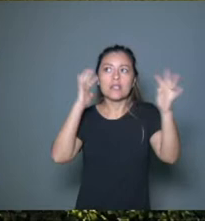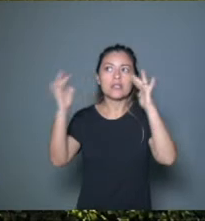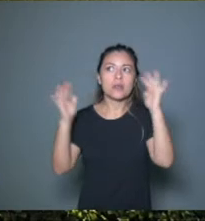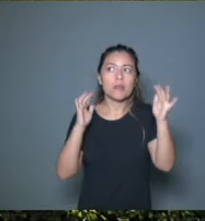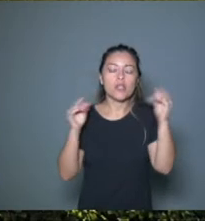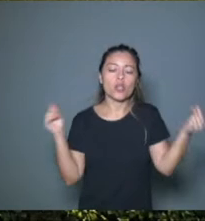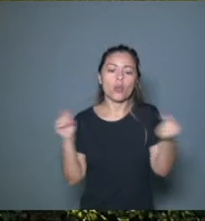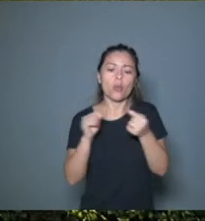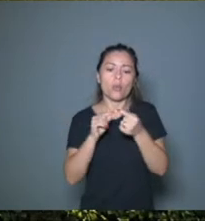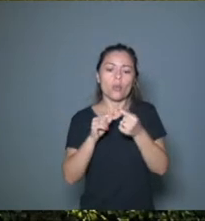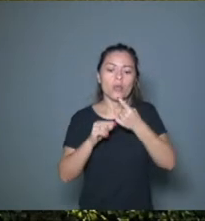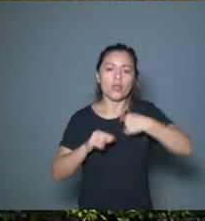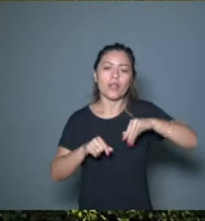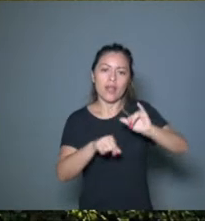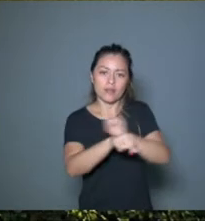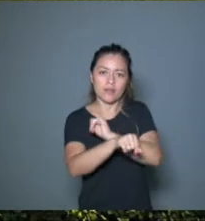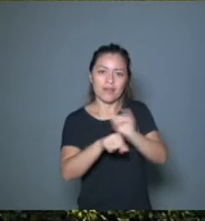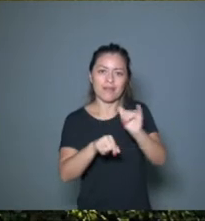between strategy,